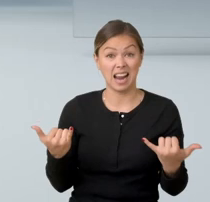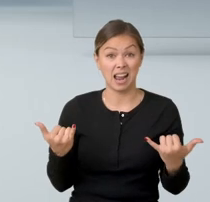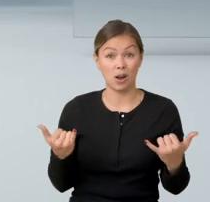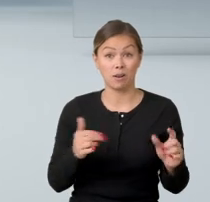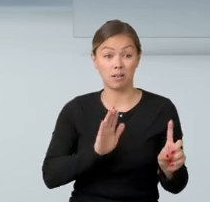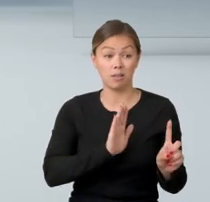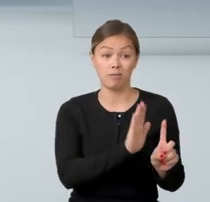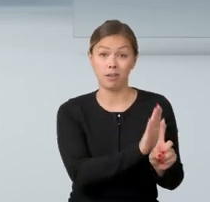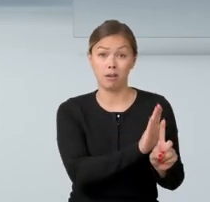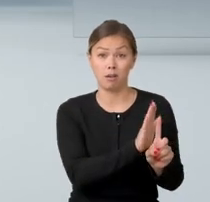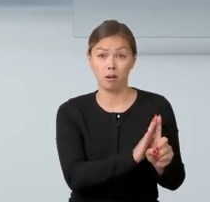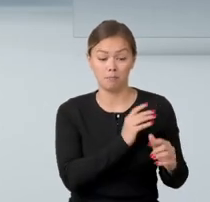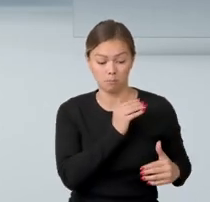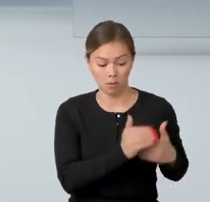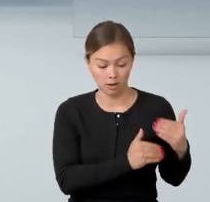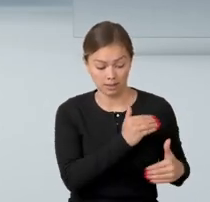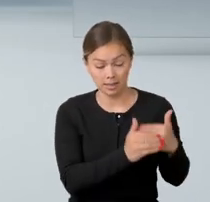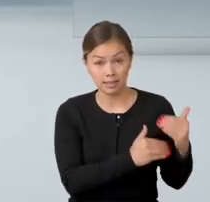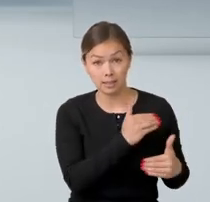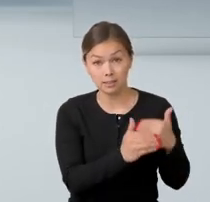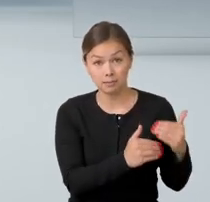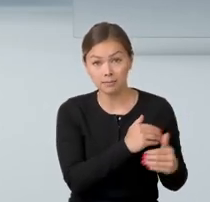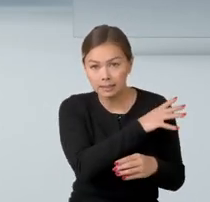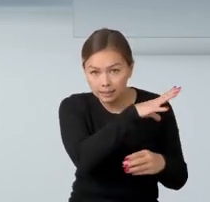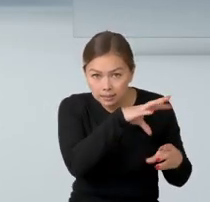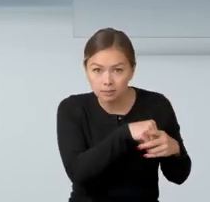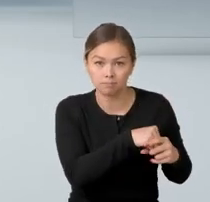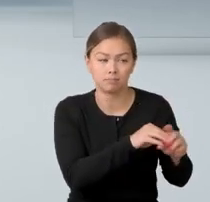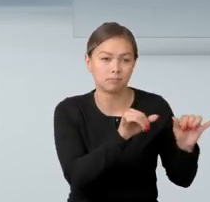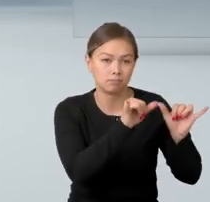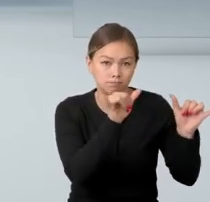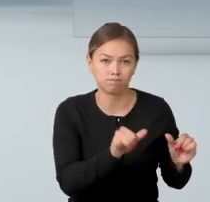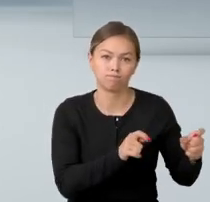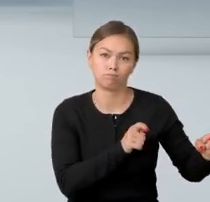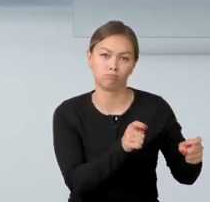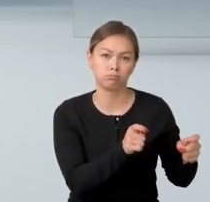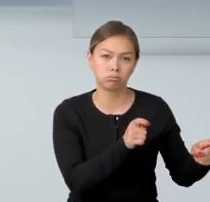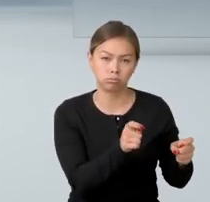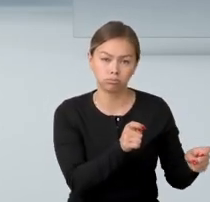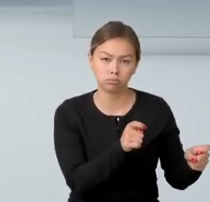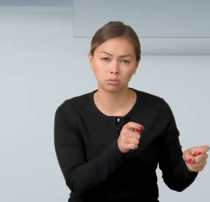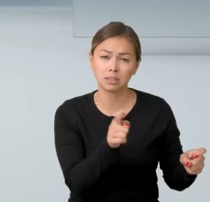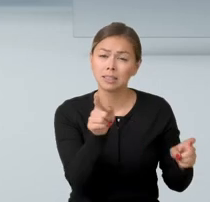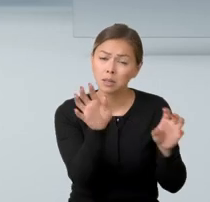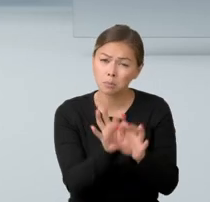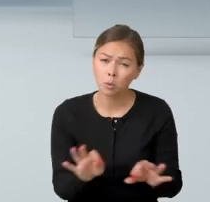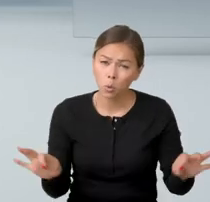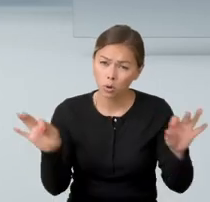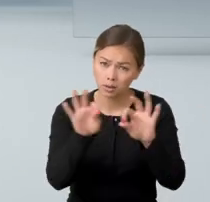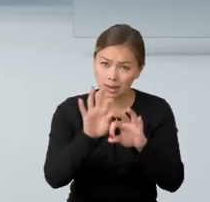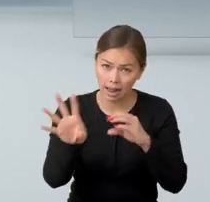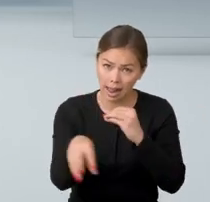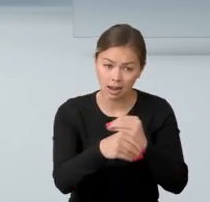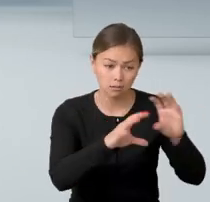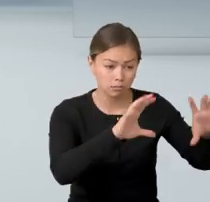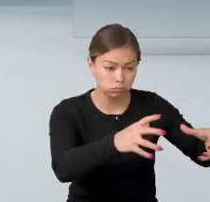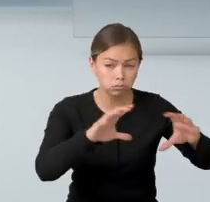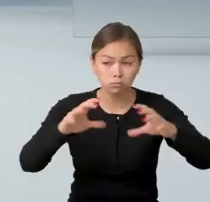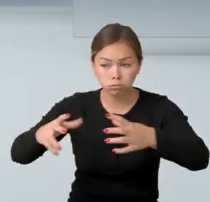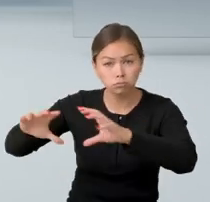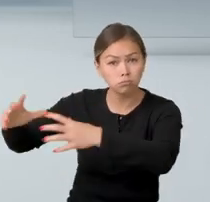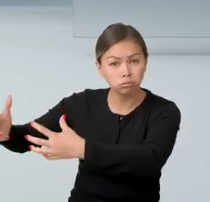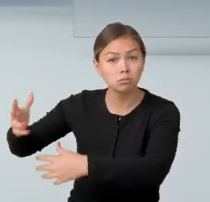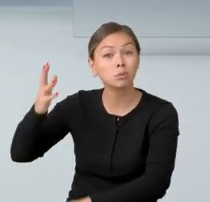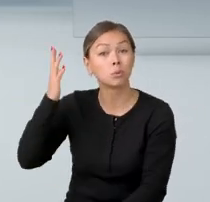now everybody knows though that those processes will be managed inside the system and it's important to categorize the NS